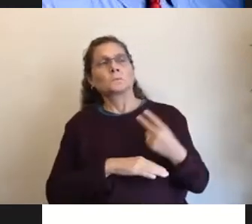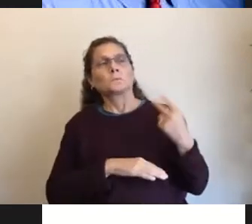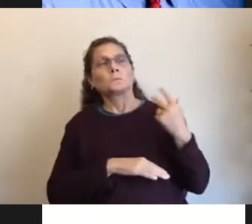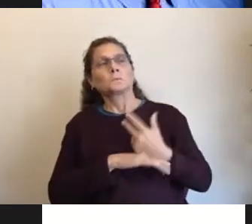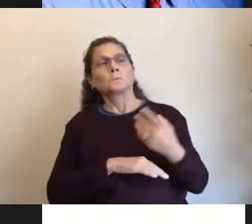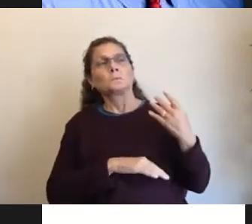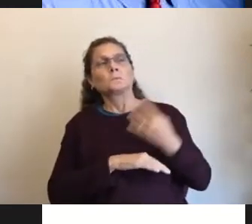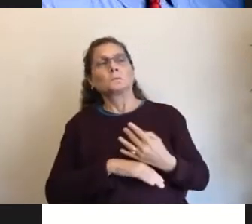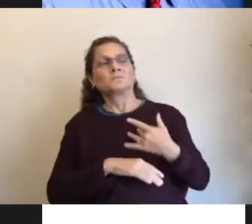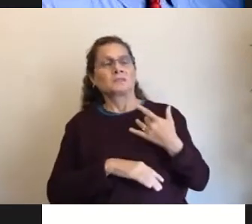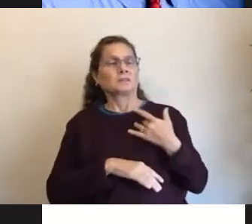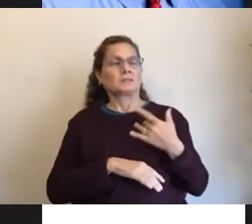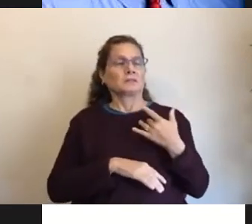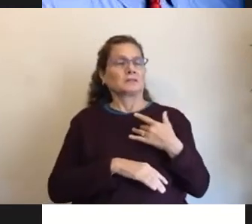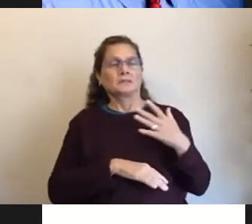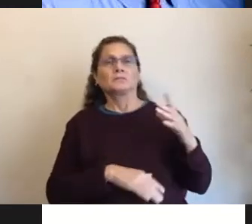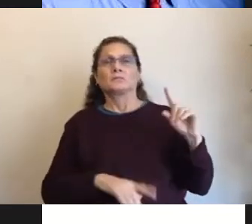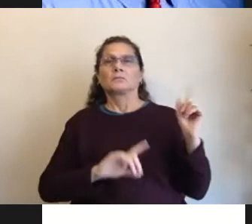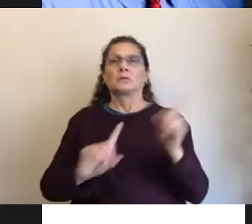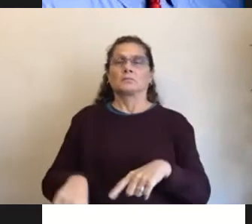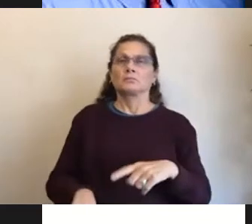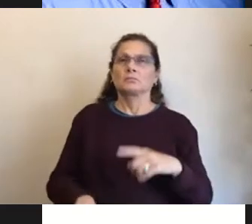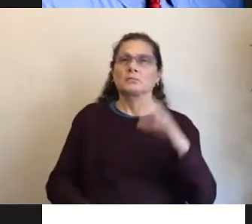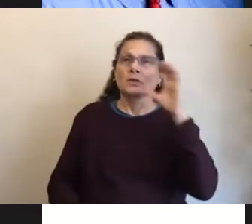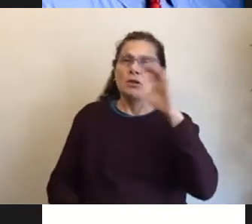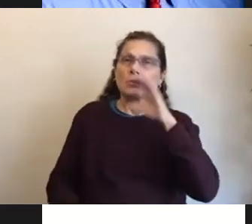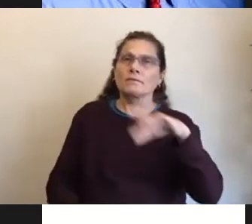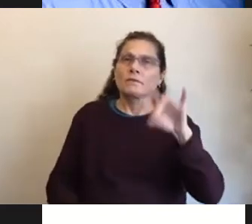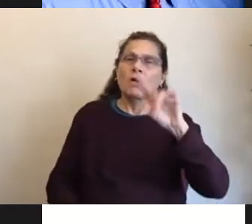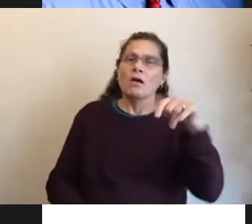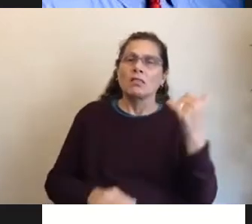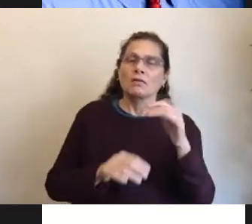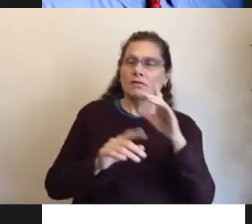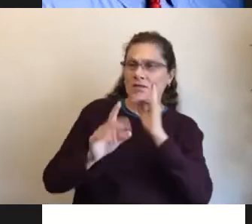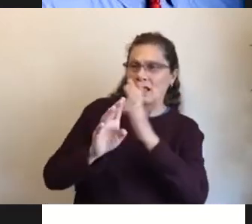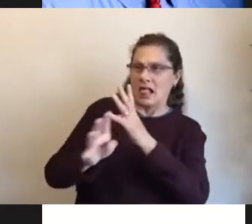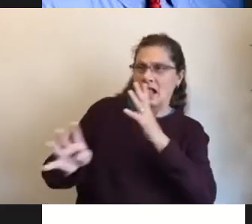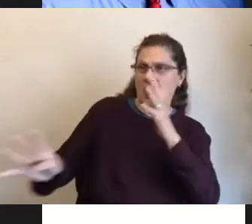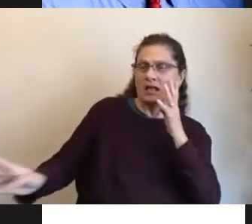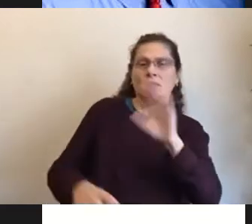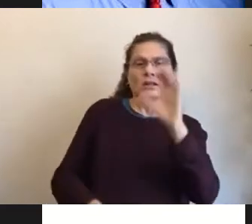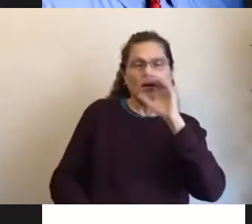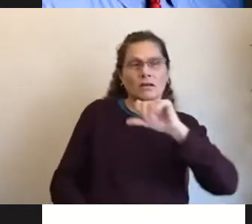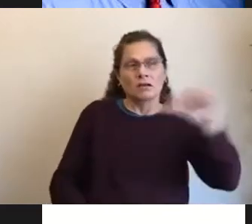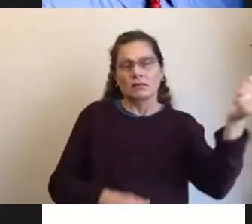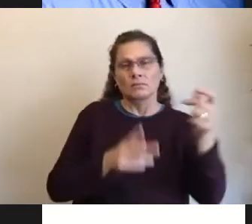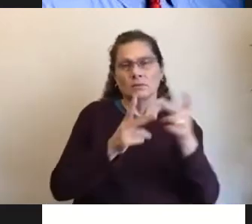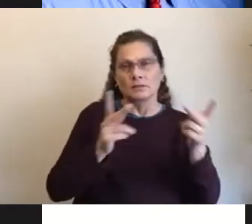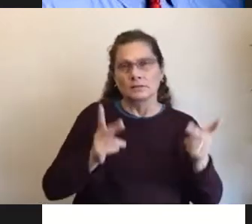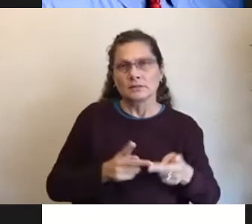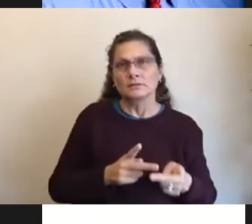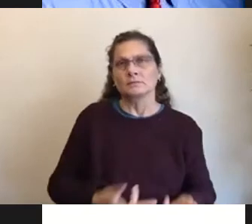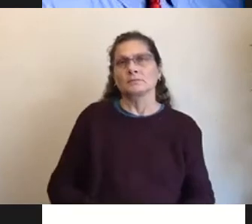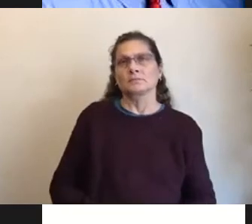your primary care doctor, whether it's using the federally qualified health centers, that there are other opportunities. Our service is